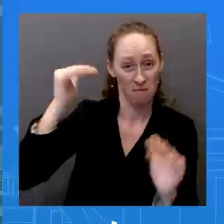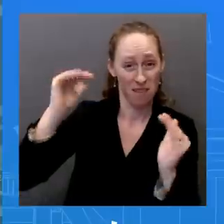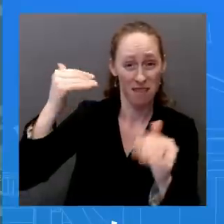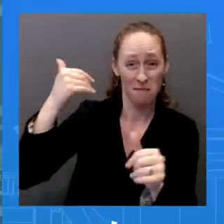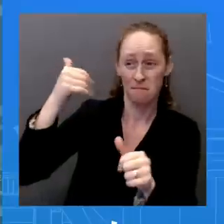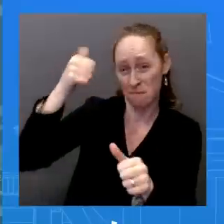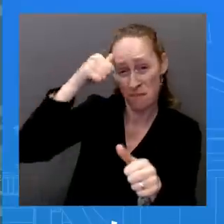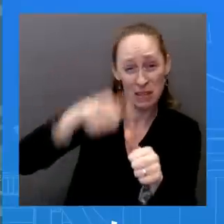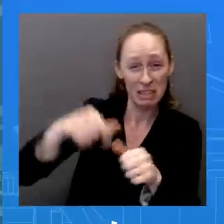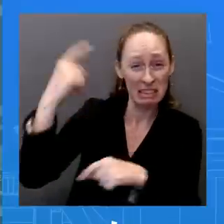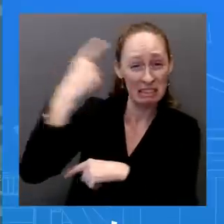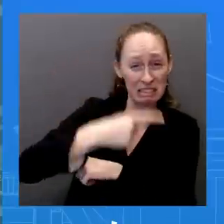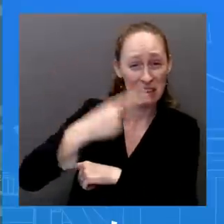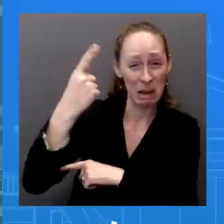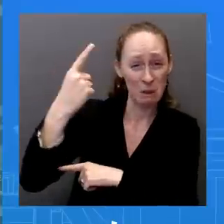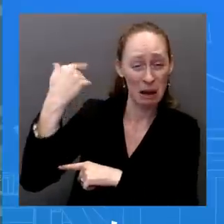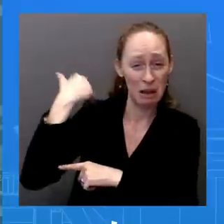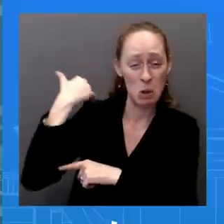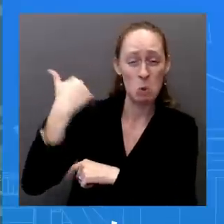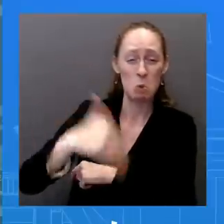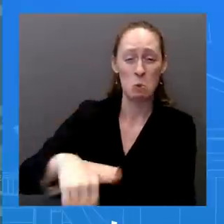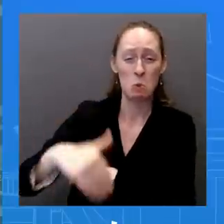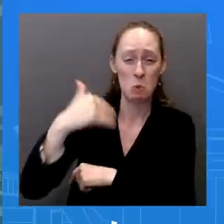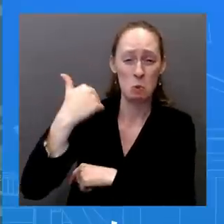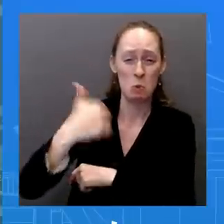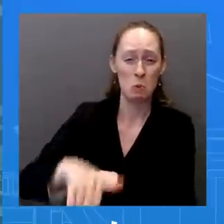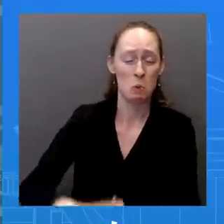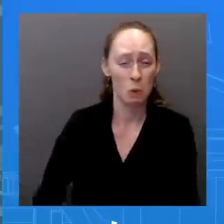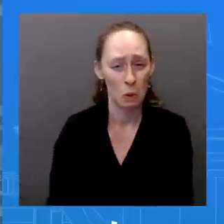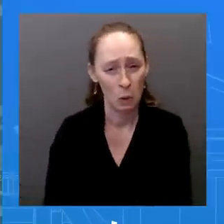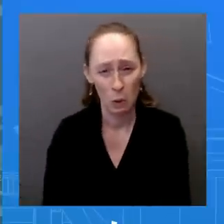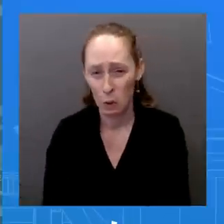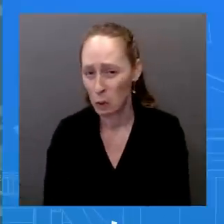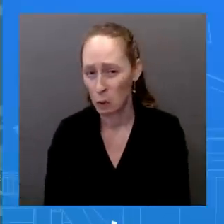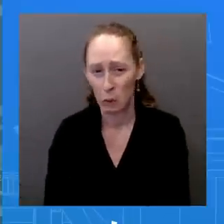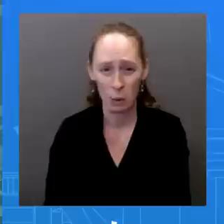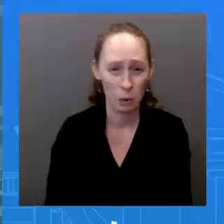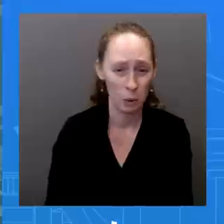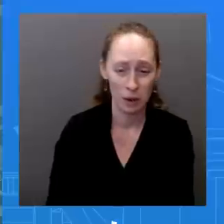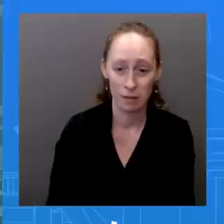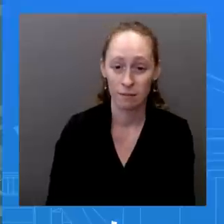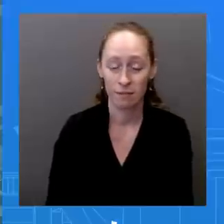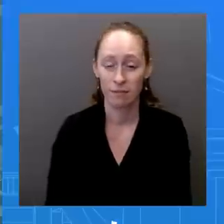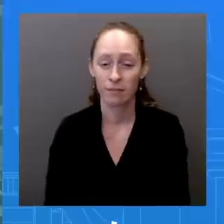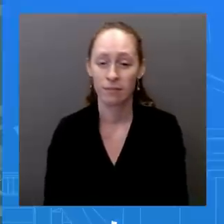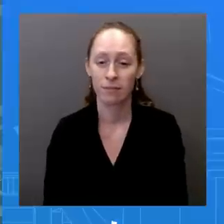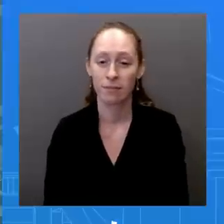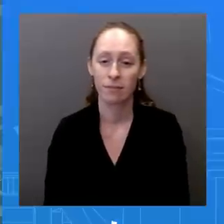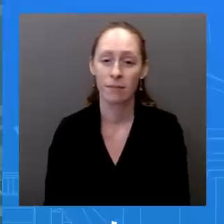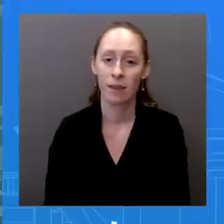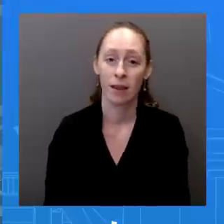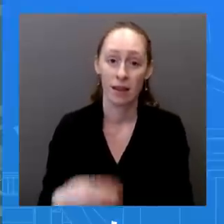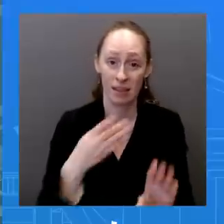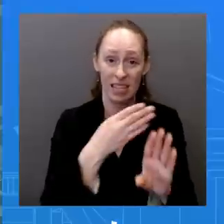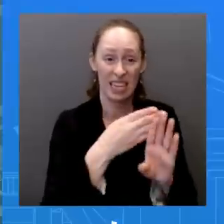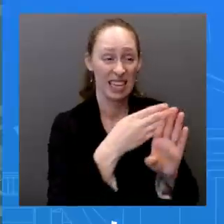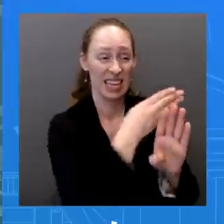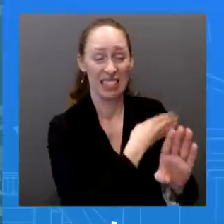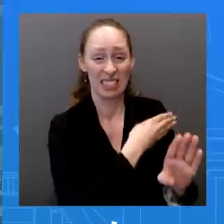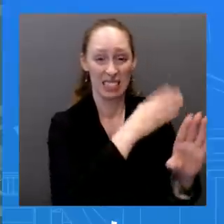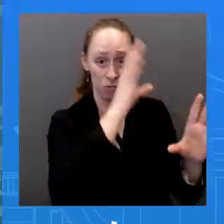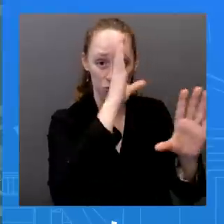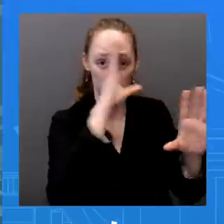a response to this once-in-a-generation pandemic was mismanaged by the last administration. Now, if you look at today,